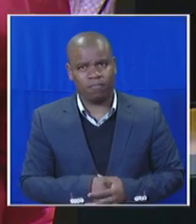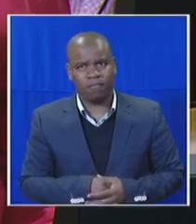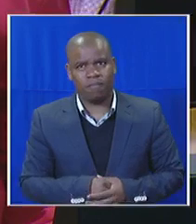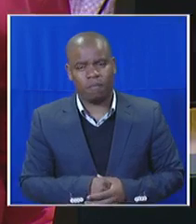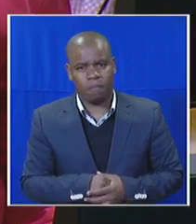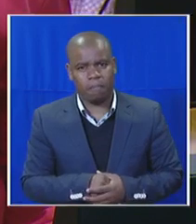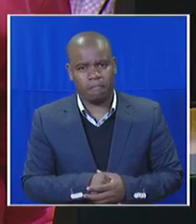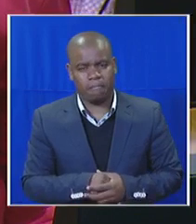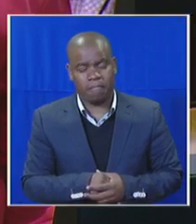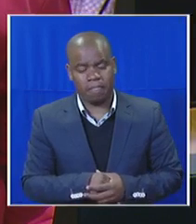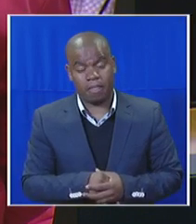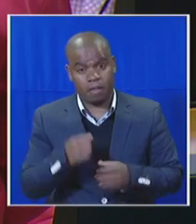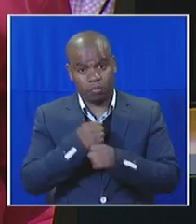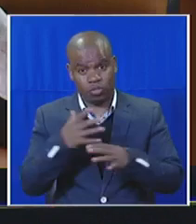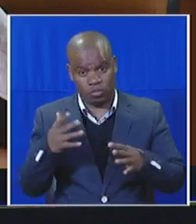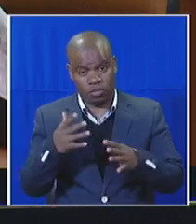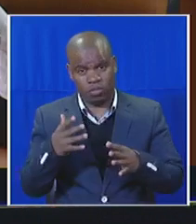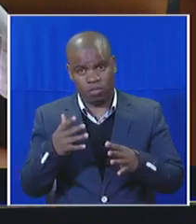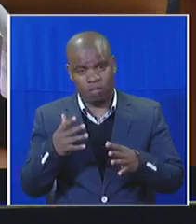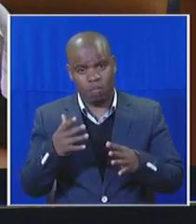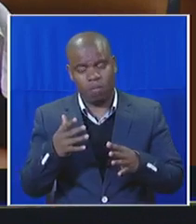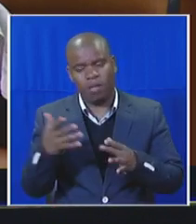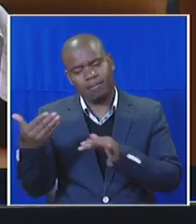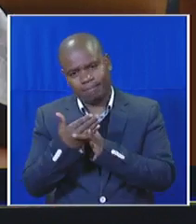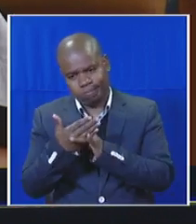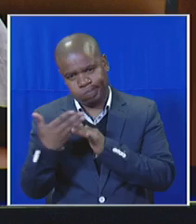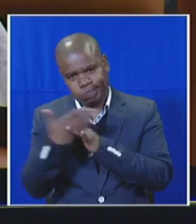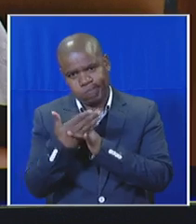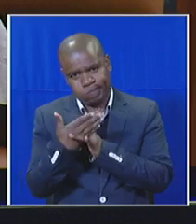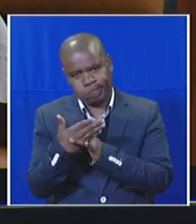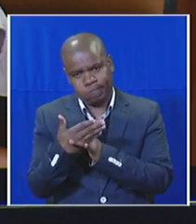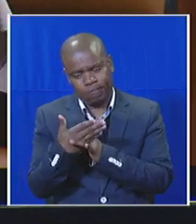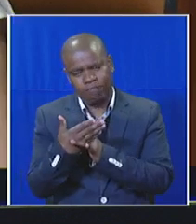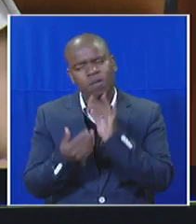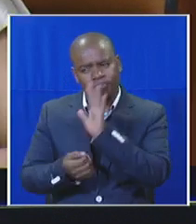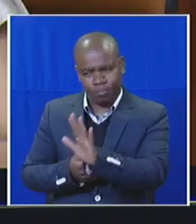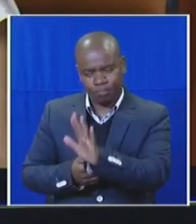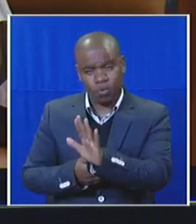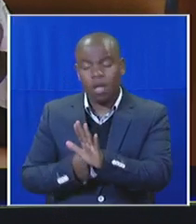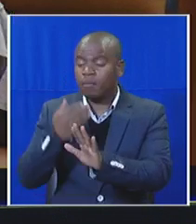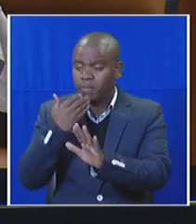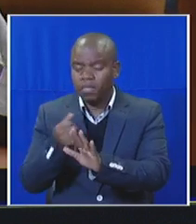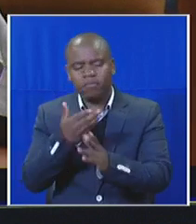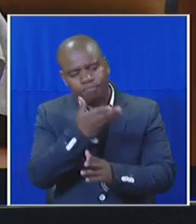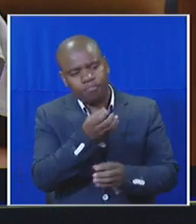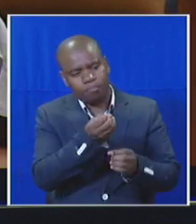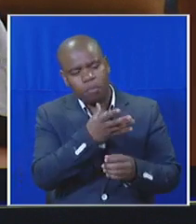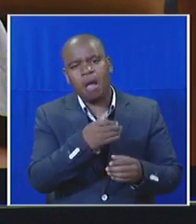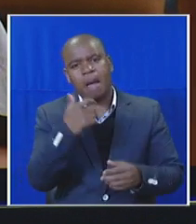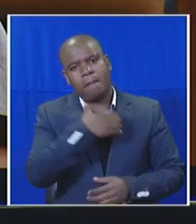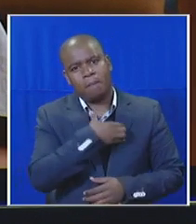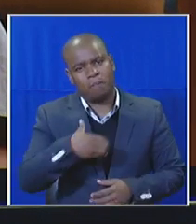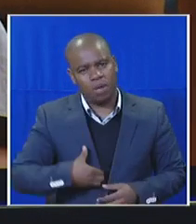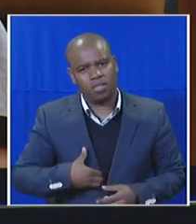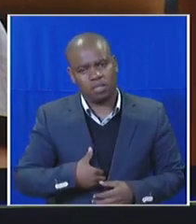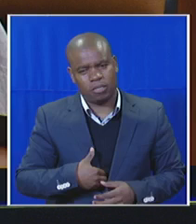Because generally, You asked a question, Honorable this is my life. Member, can you allow the President to answer your You are